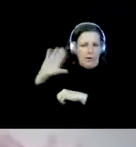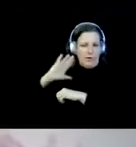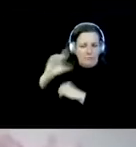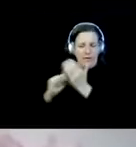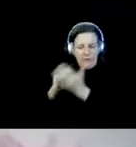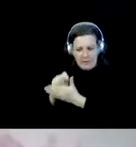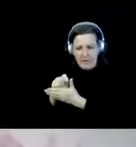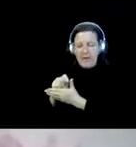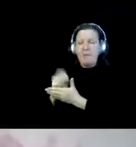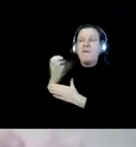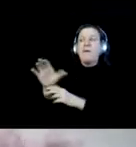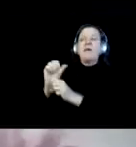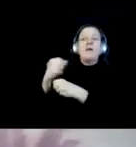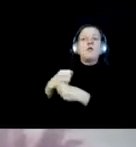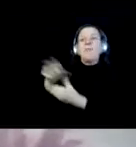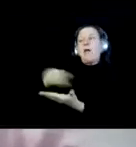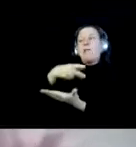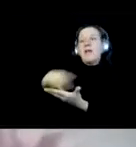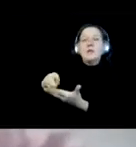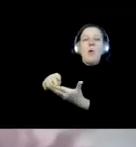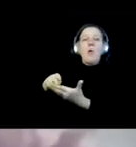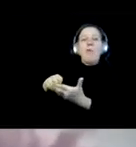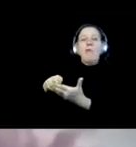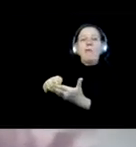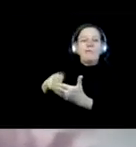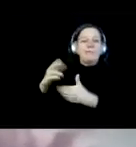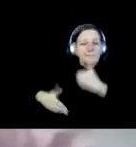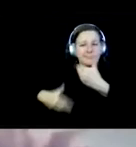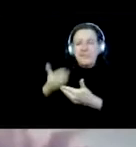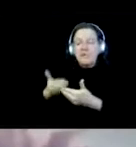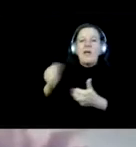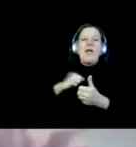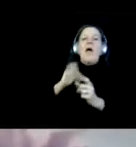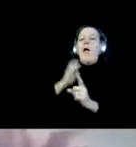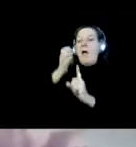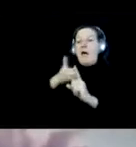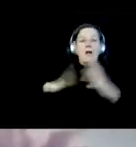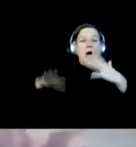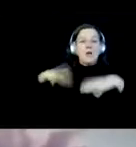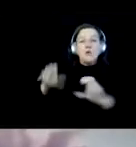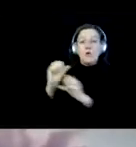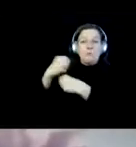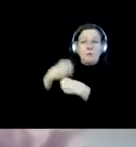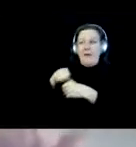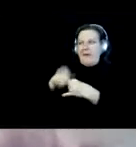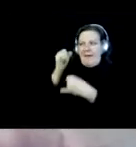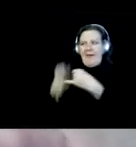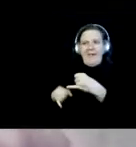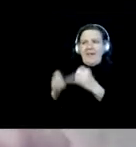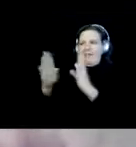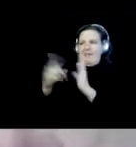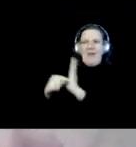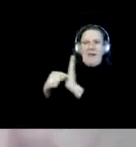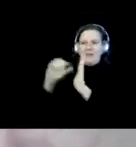choreographic sequence, and I had costumes made, and then in the end they occupy like 10 seconds of the film, where they're